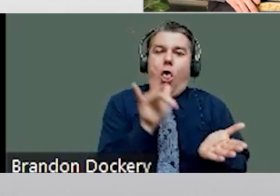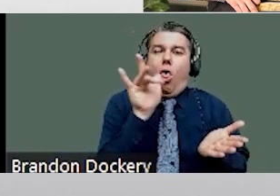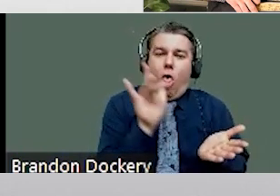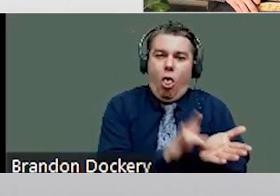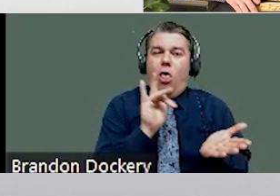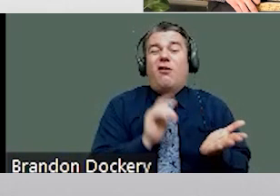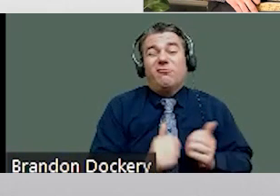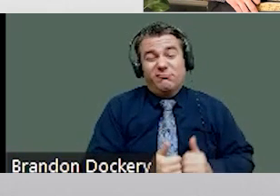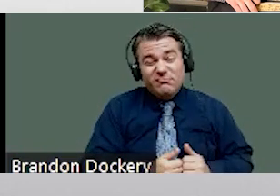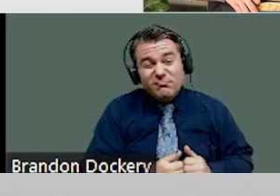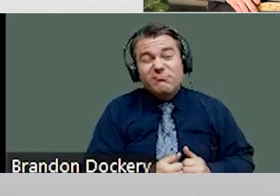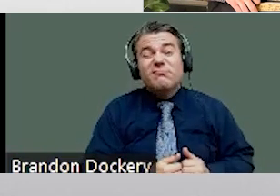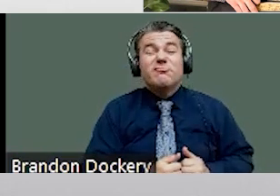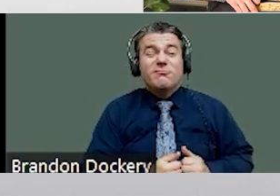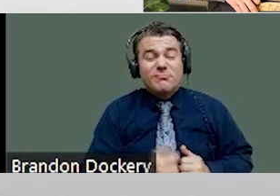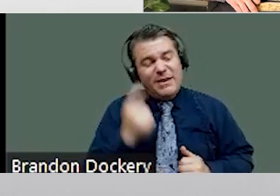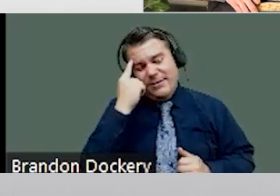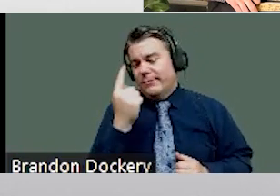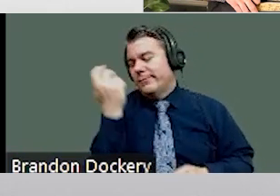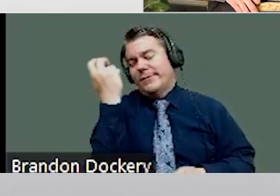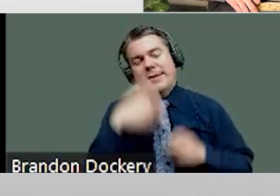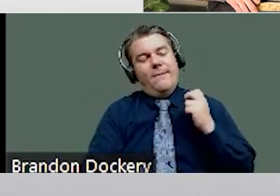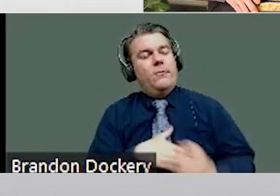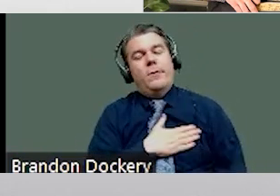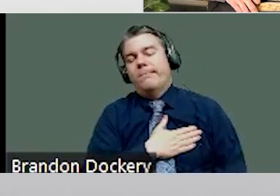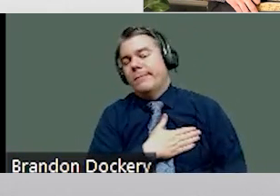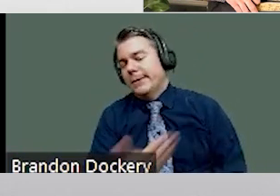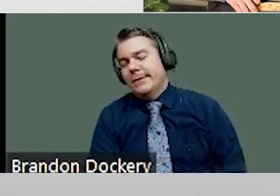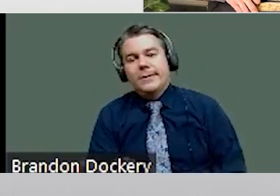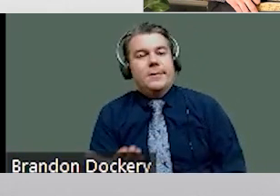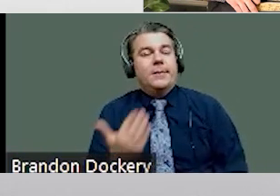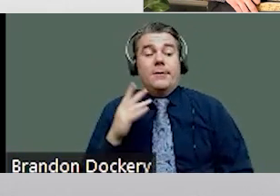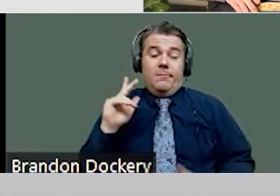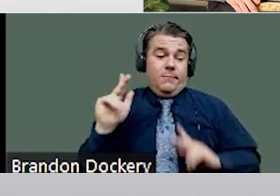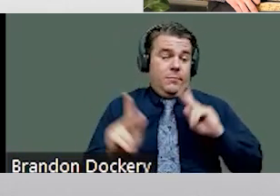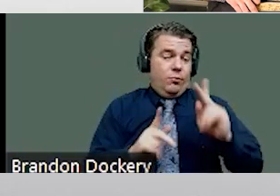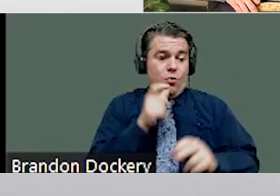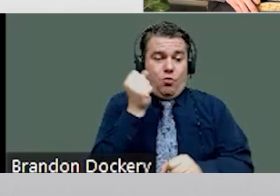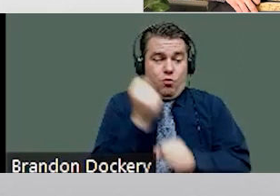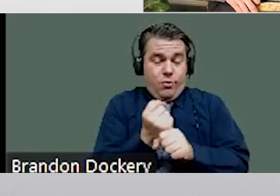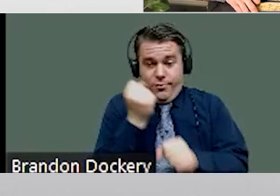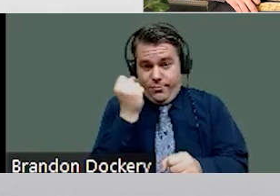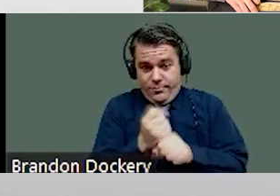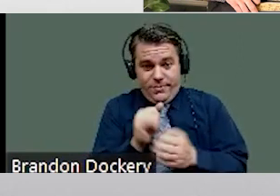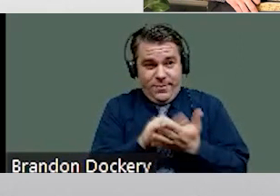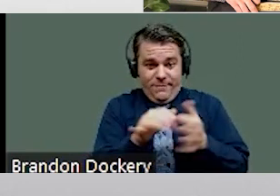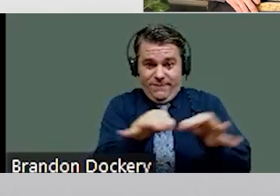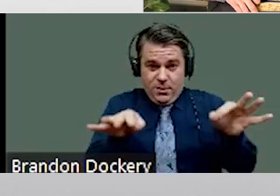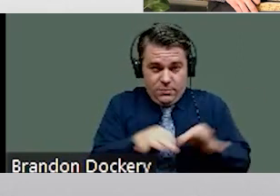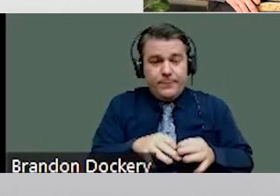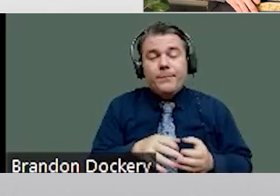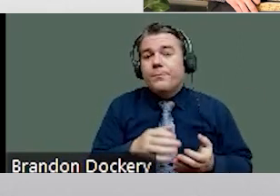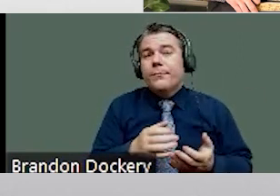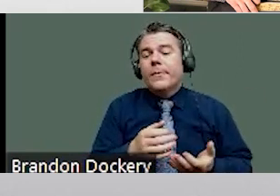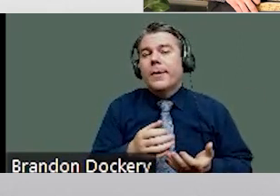I think this is one of those tough things to admit, right? as folks who work in this field, and that